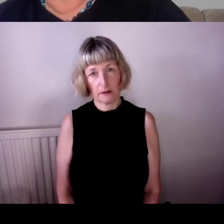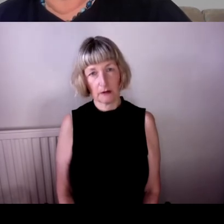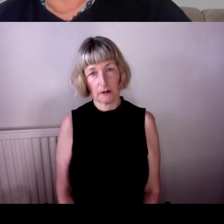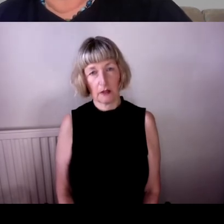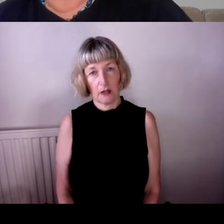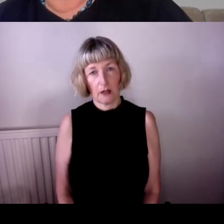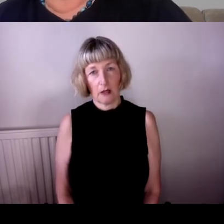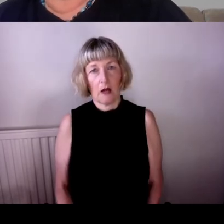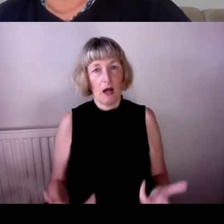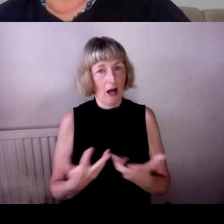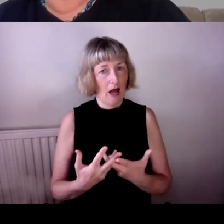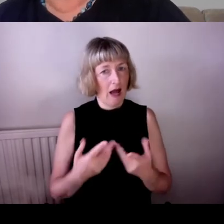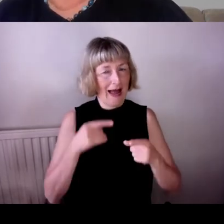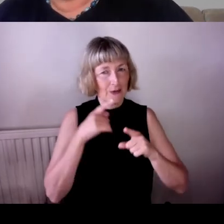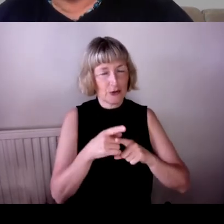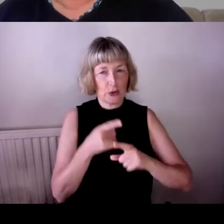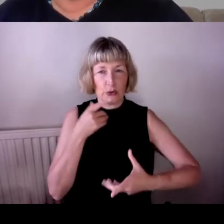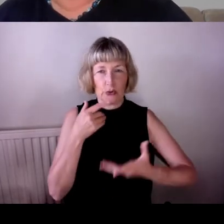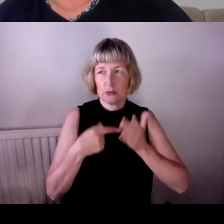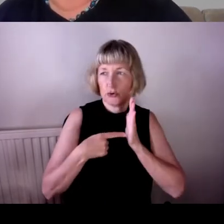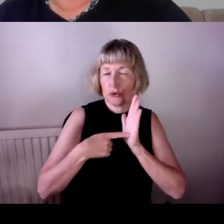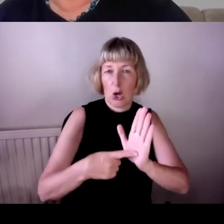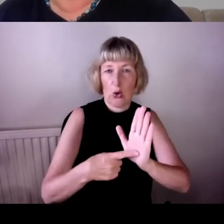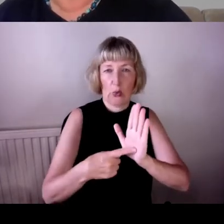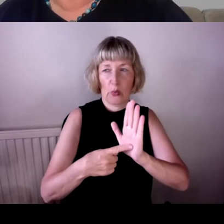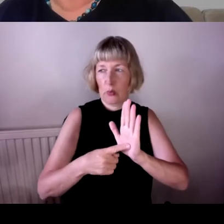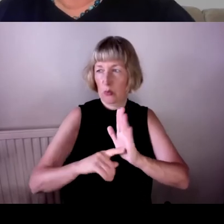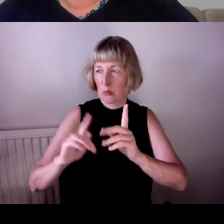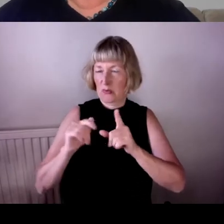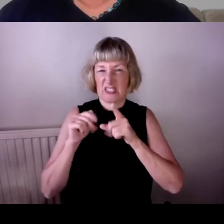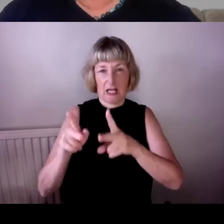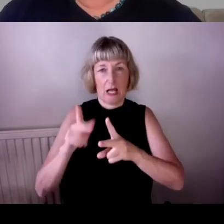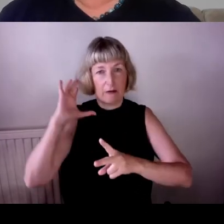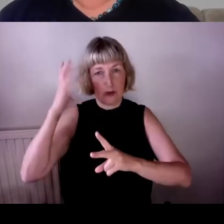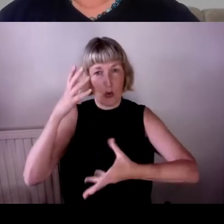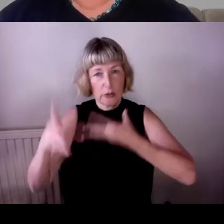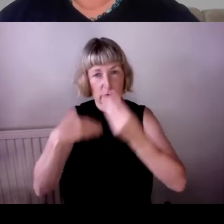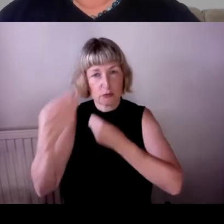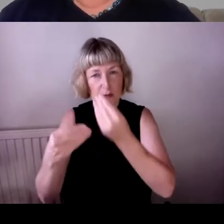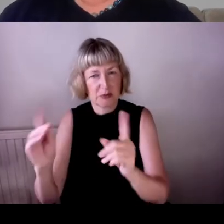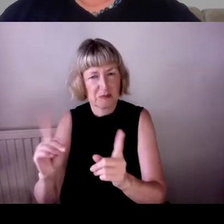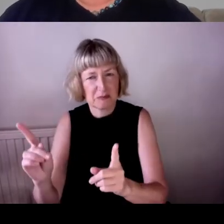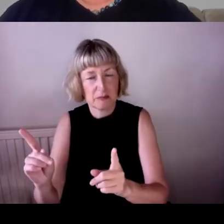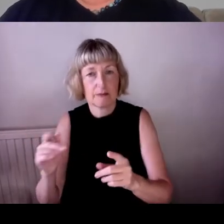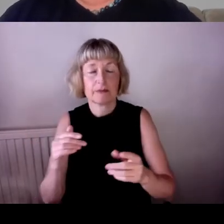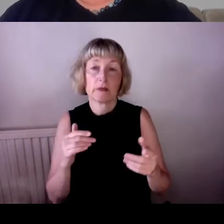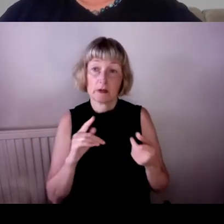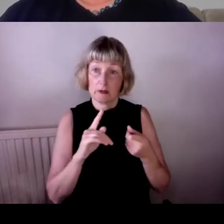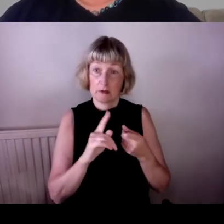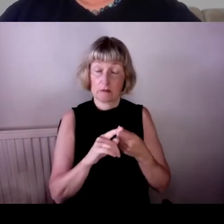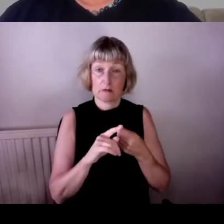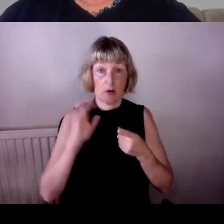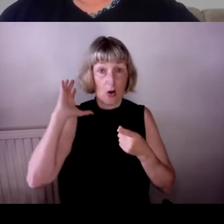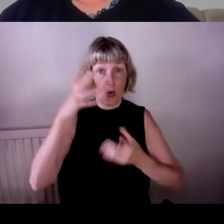be like? Is that through trailers and things like that? Audio describe trailers, yes, and pointing it to them. Pointing, you know,